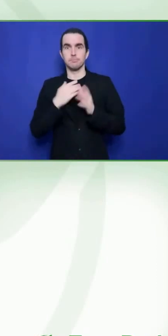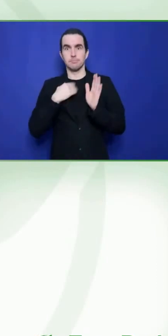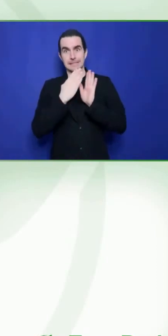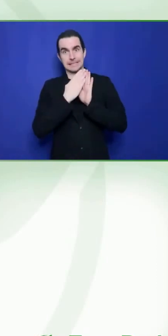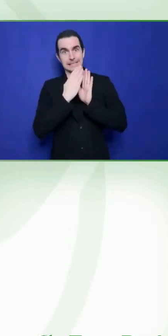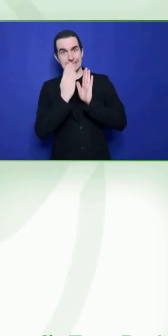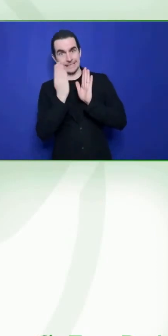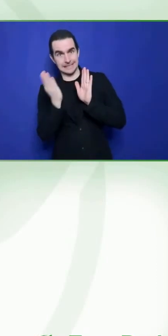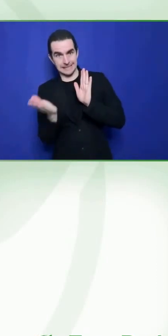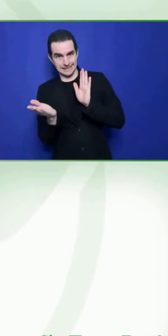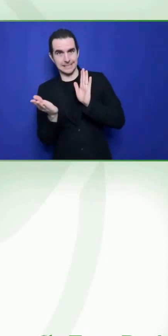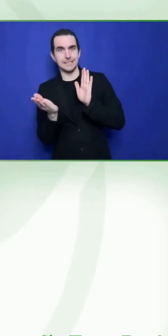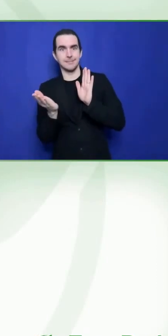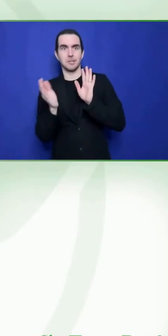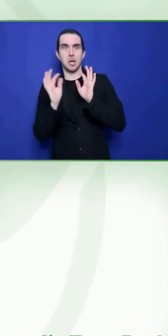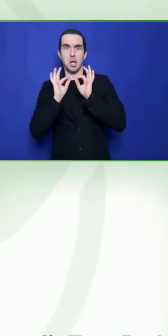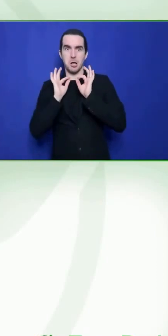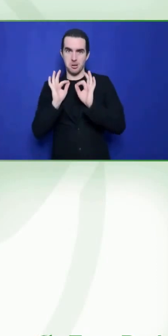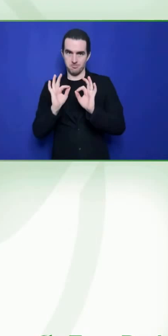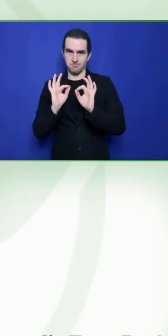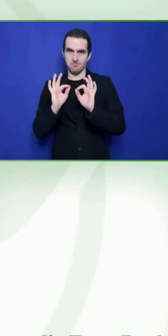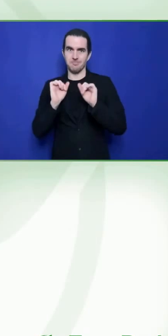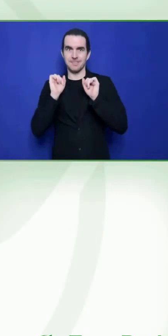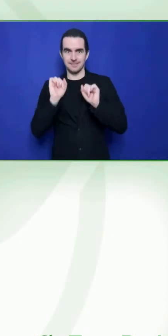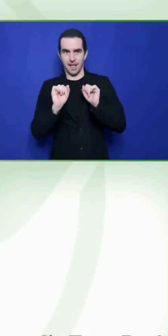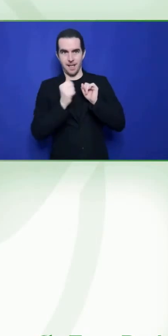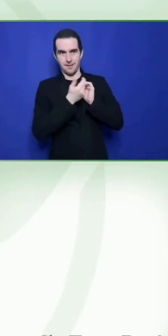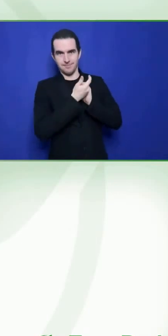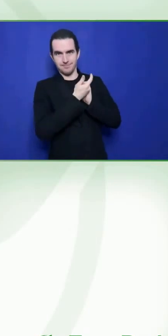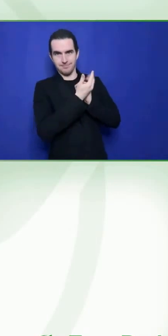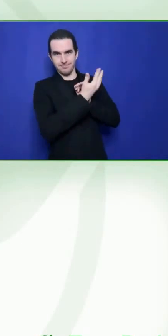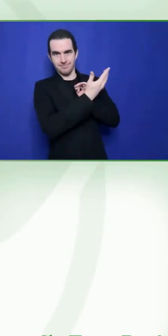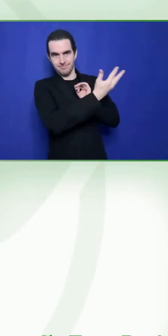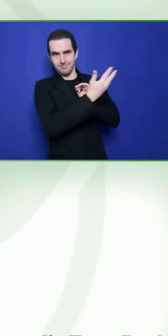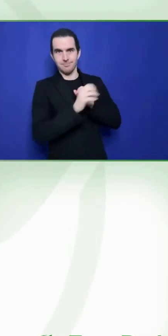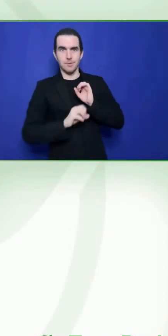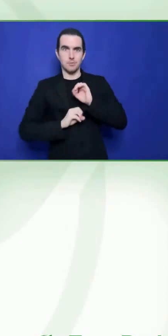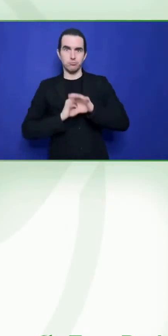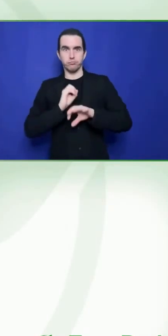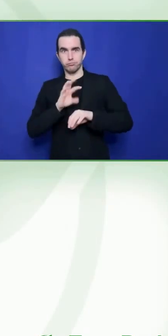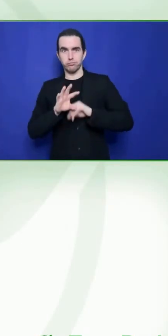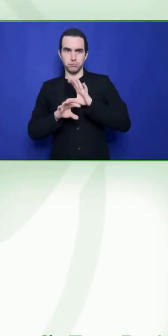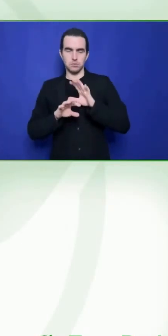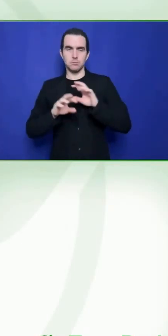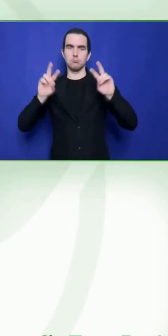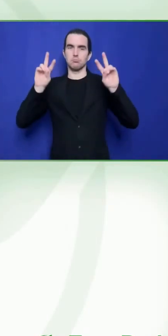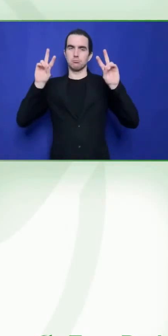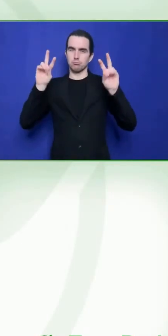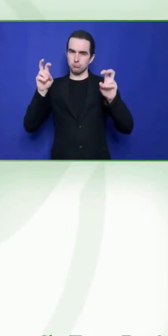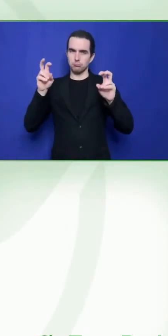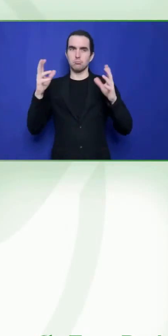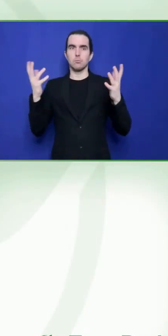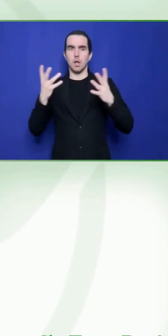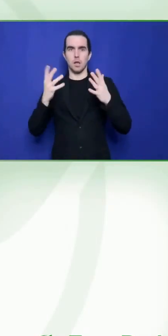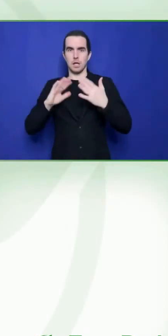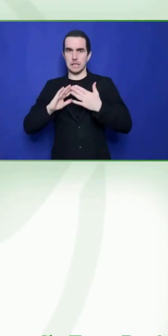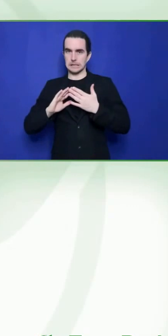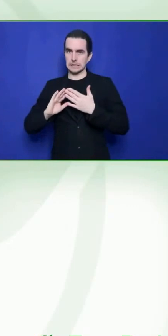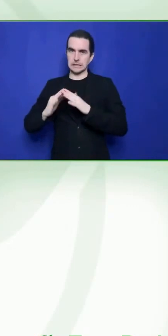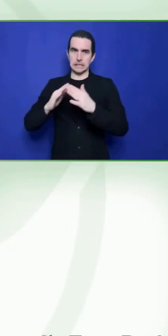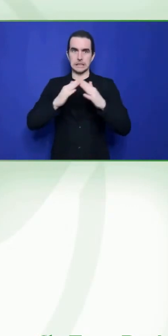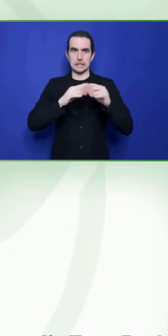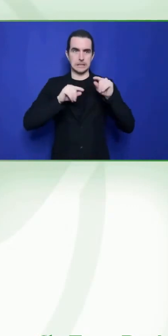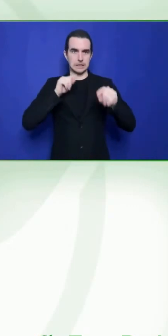By zero we mean aspiring to urban environments with zero barriers. Making a